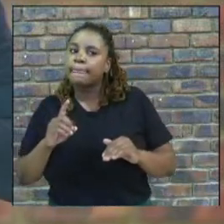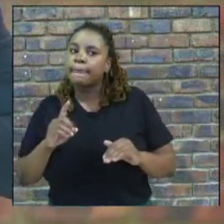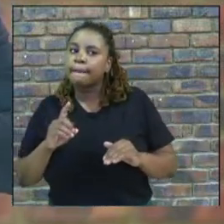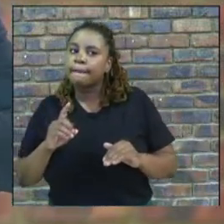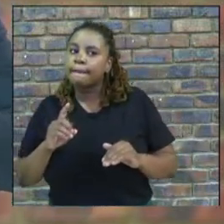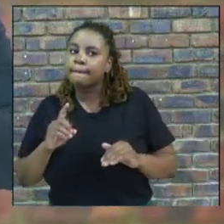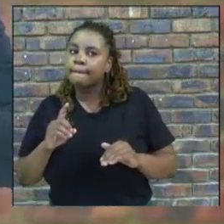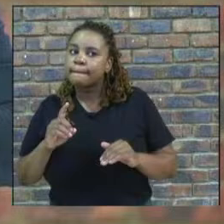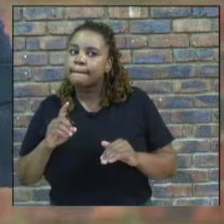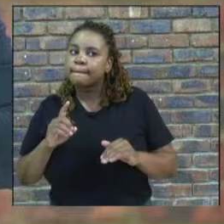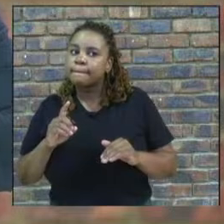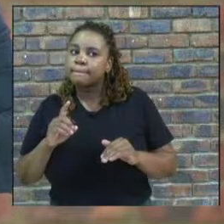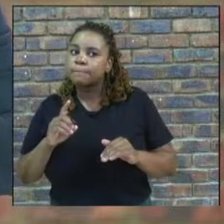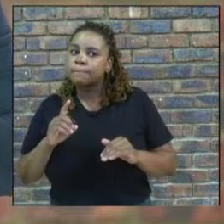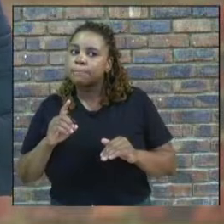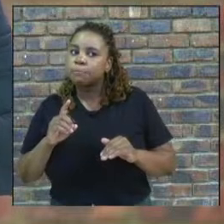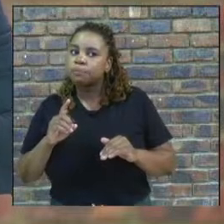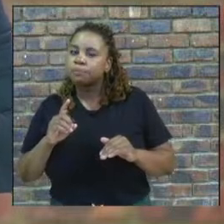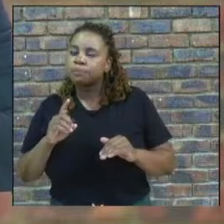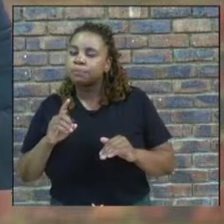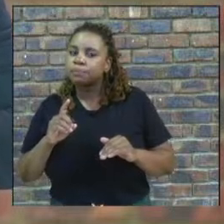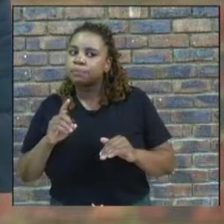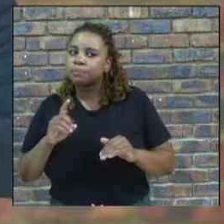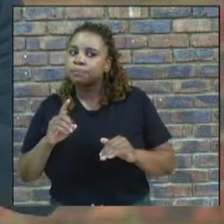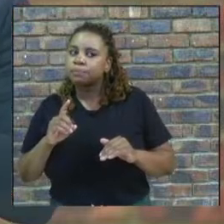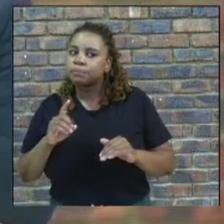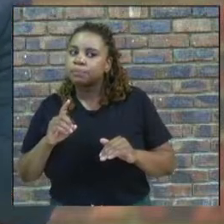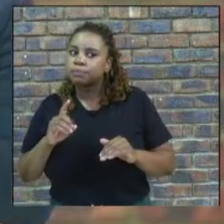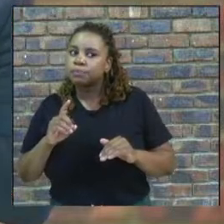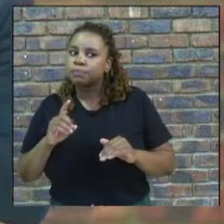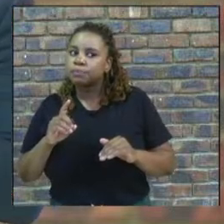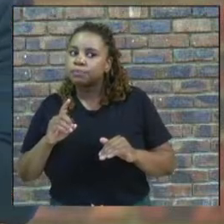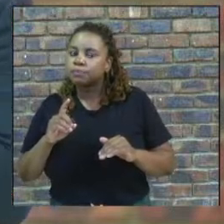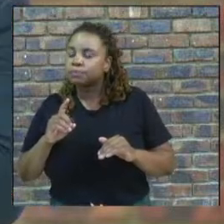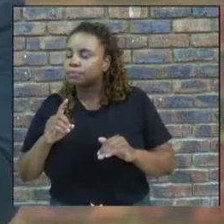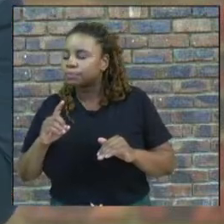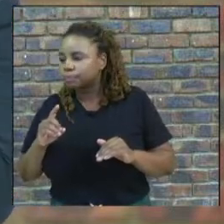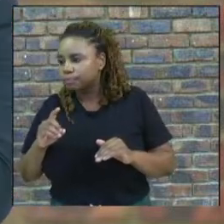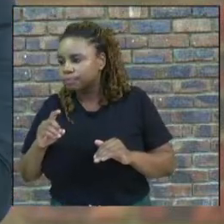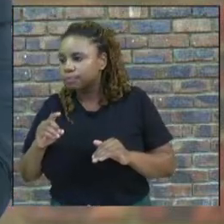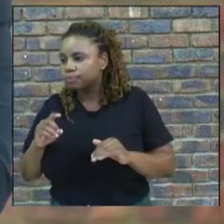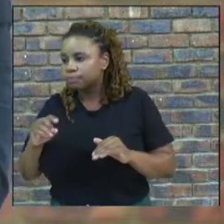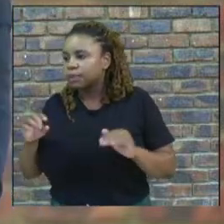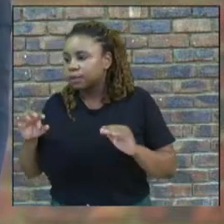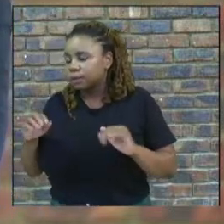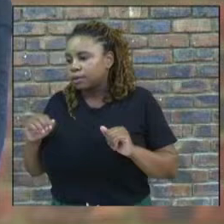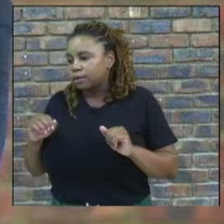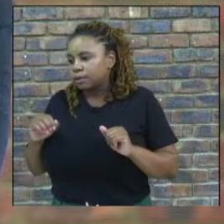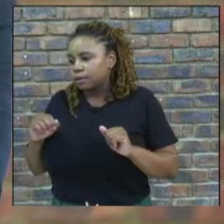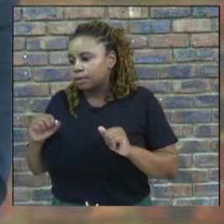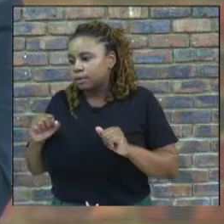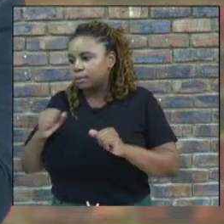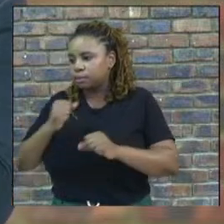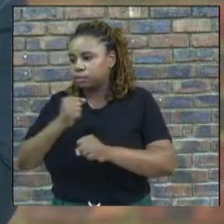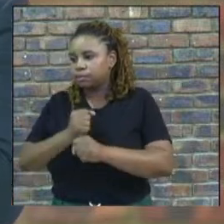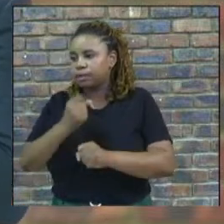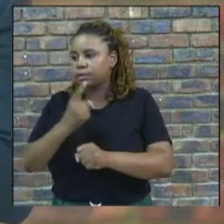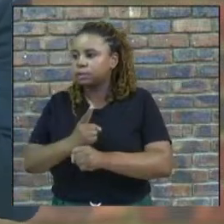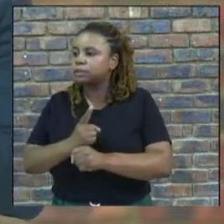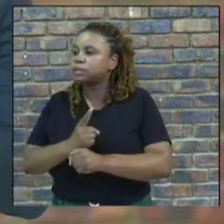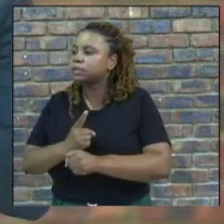Also, I think we are also happy that there's an issue around, as you know, more problem here, the mine is